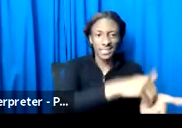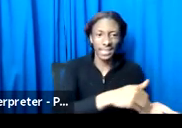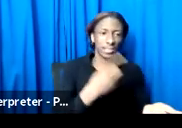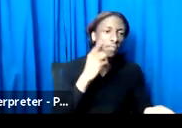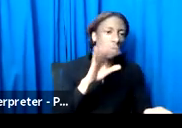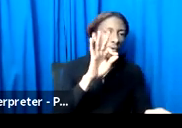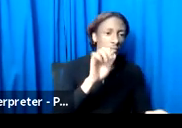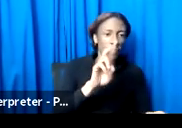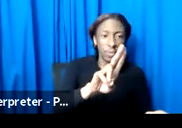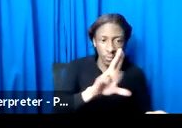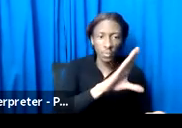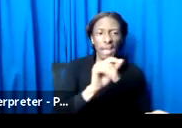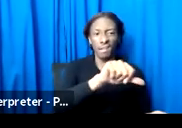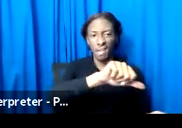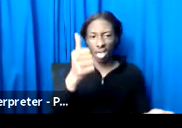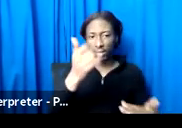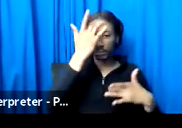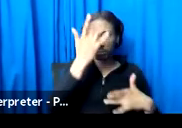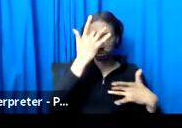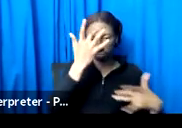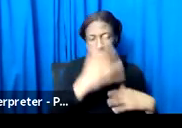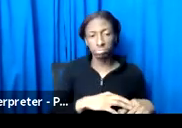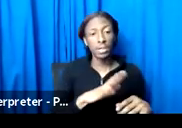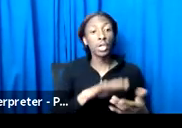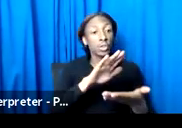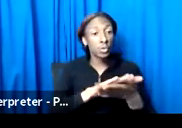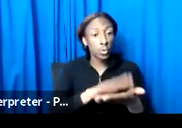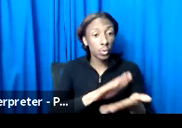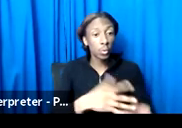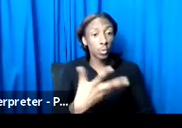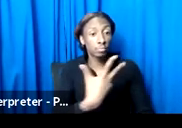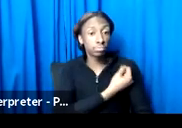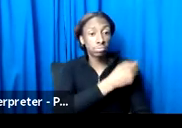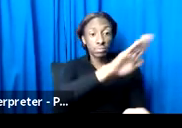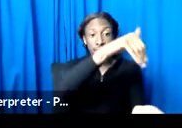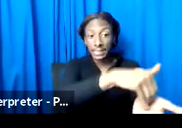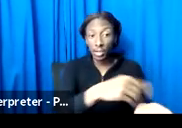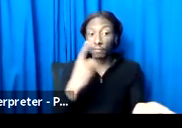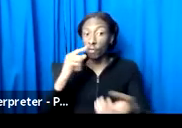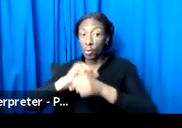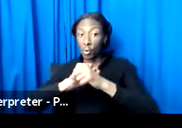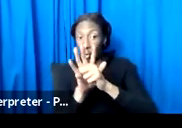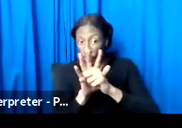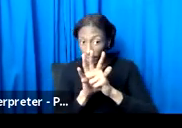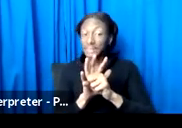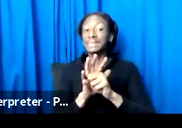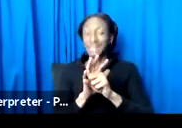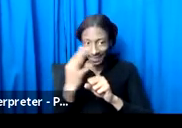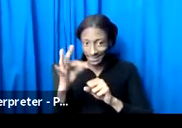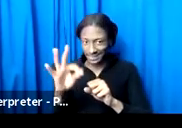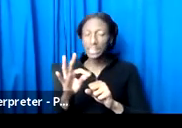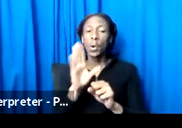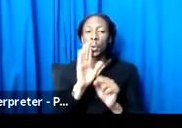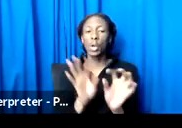other routine vaccination. School-located vaccination clinics for COVID-19 vaccination will also be important to